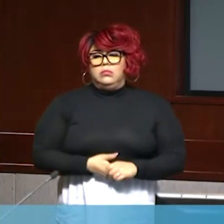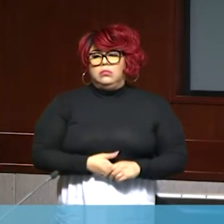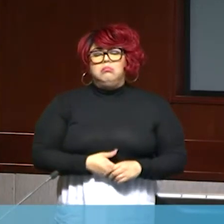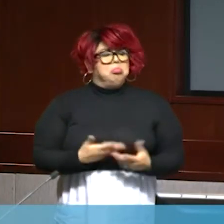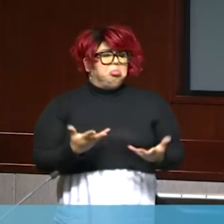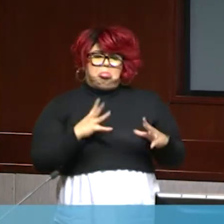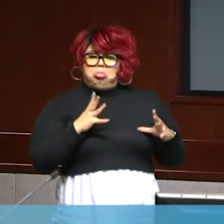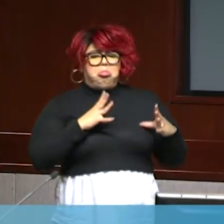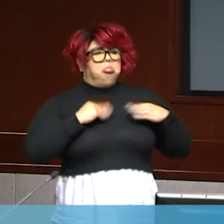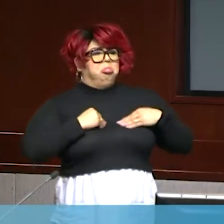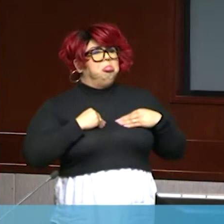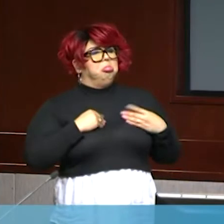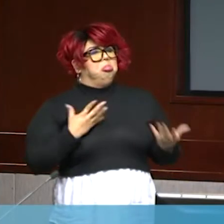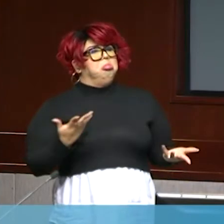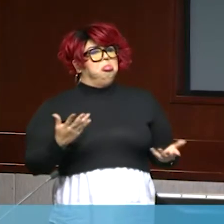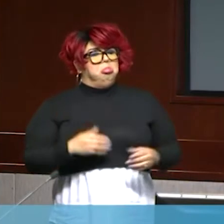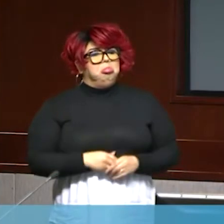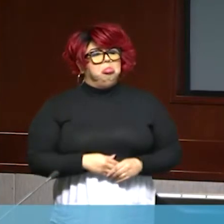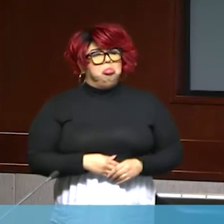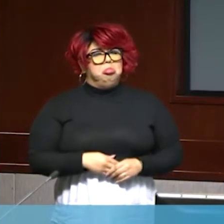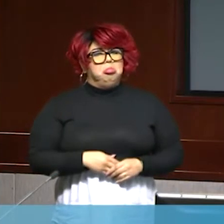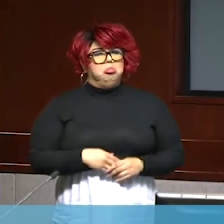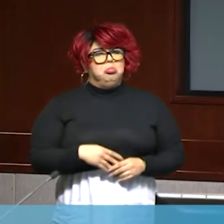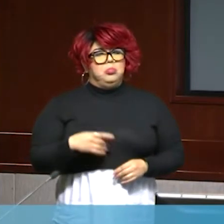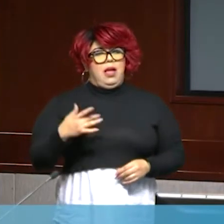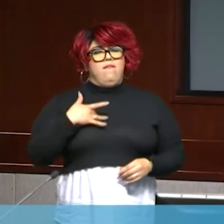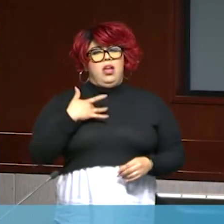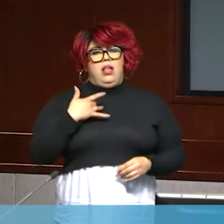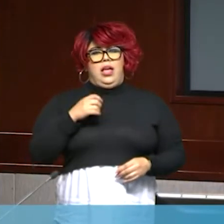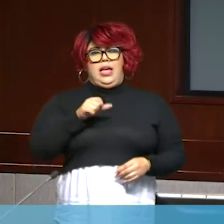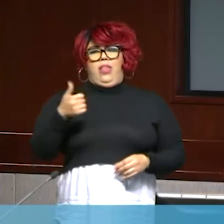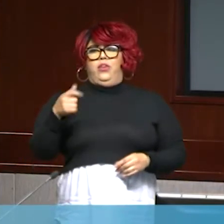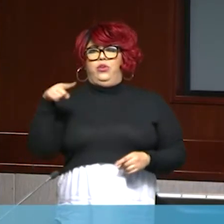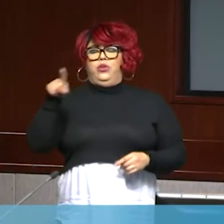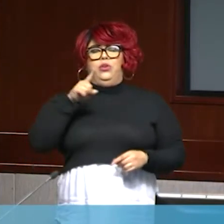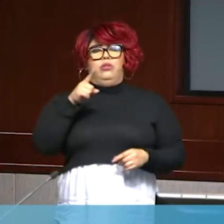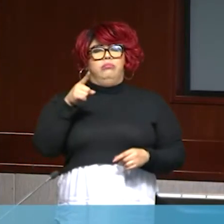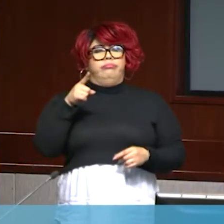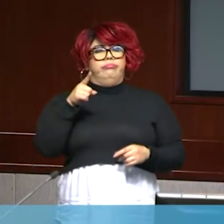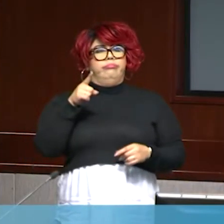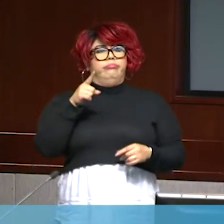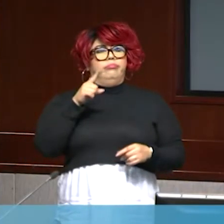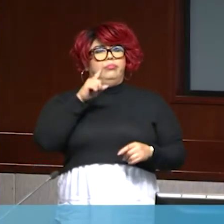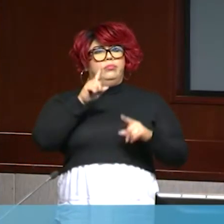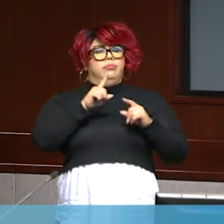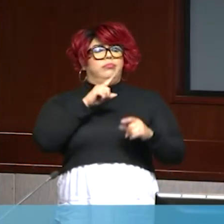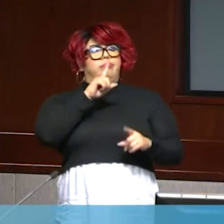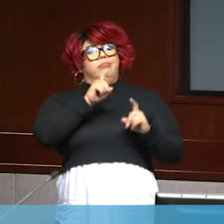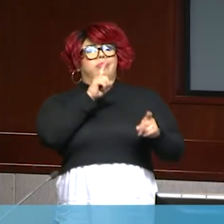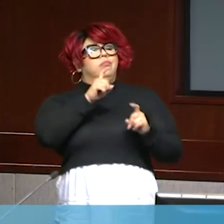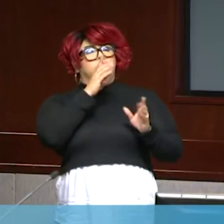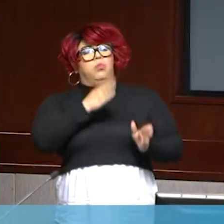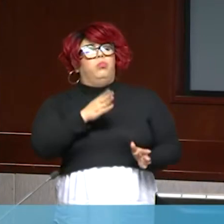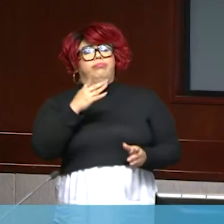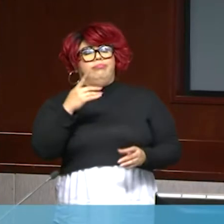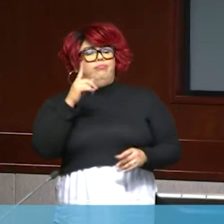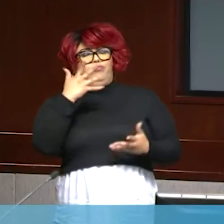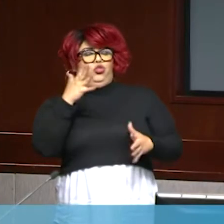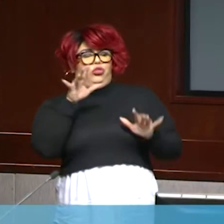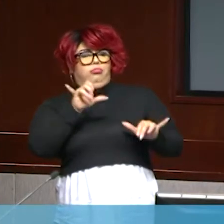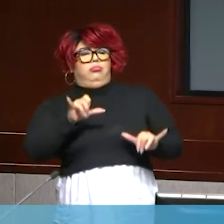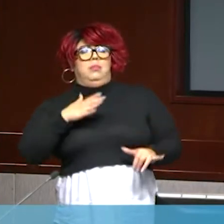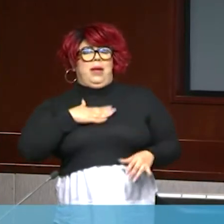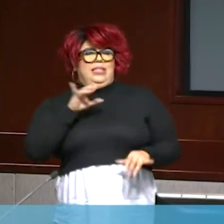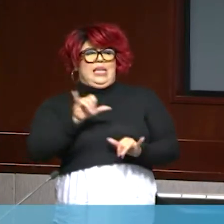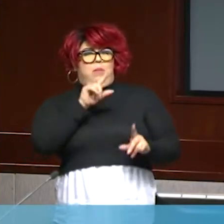Yeah, I feel like everybody else, all the other reporters in the room have pretty much touched on the other questions that I